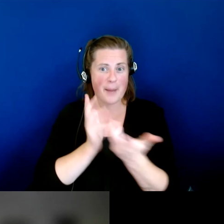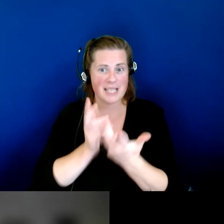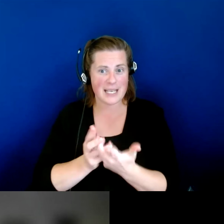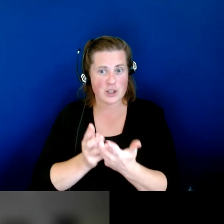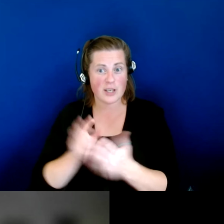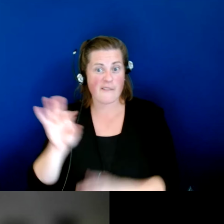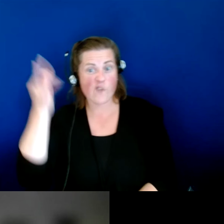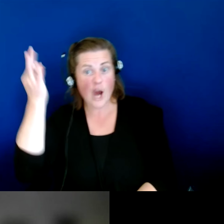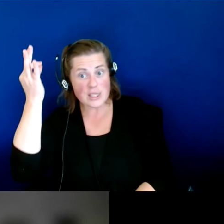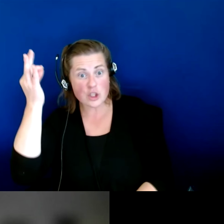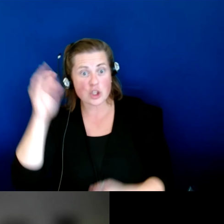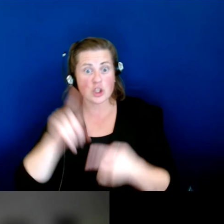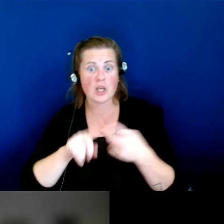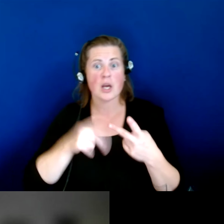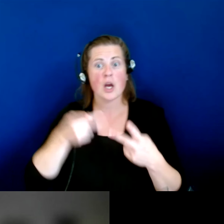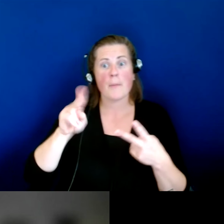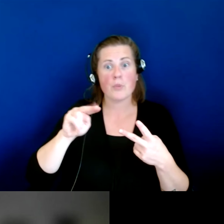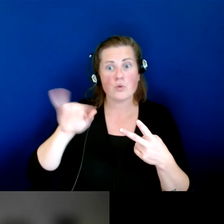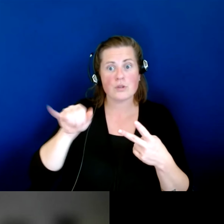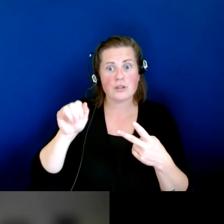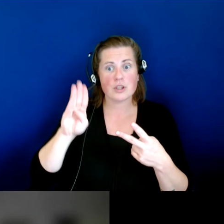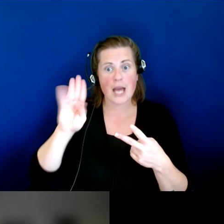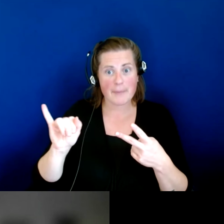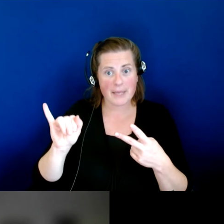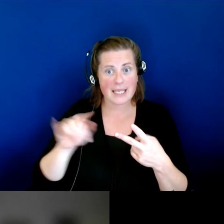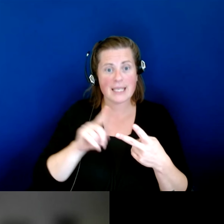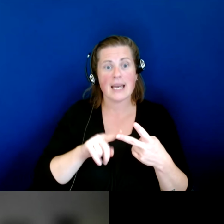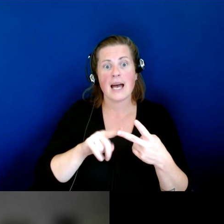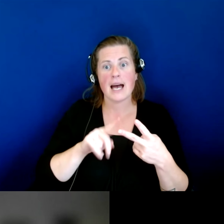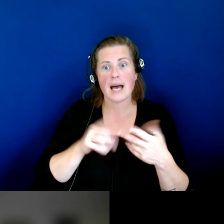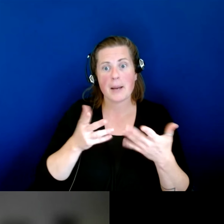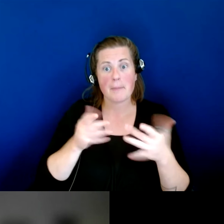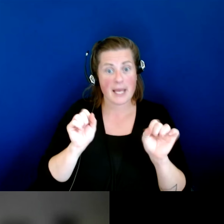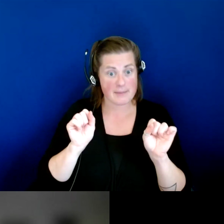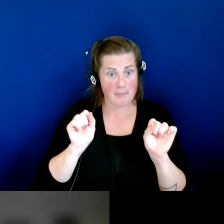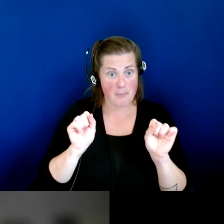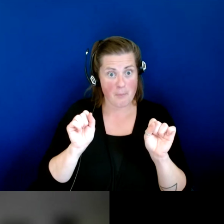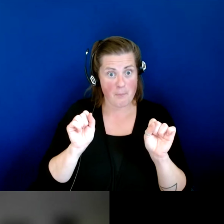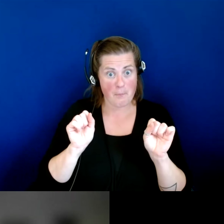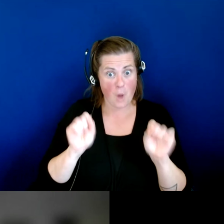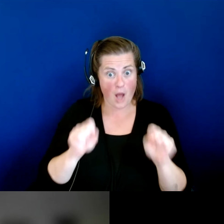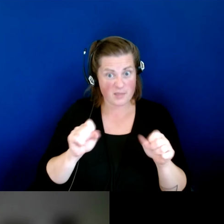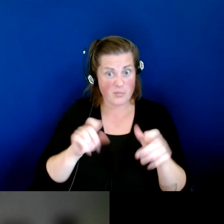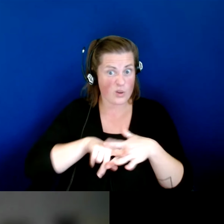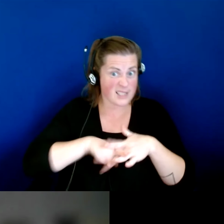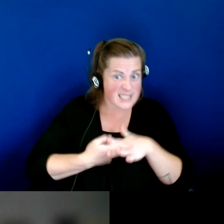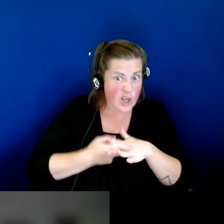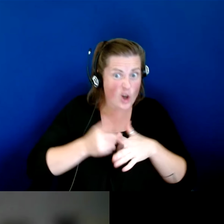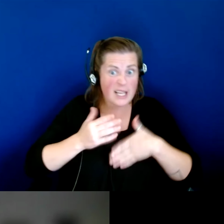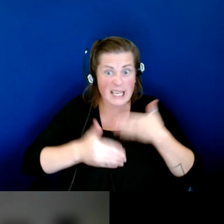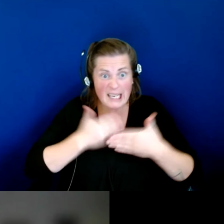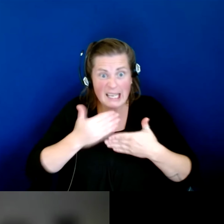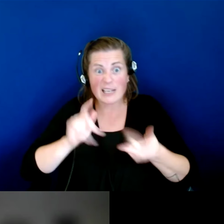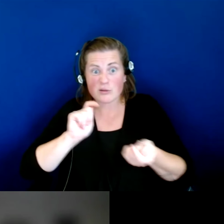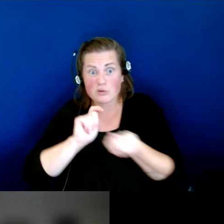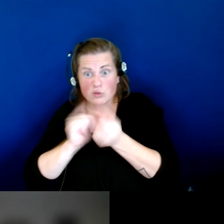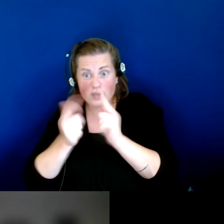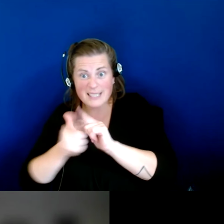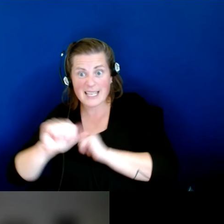French or Punjabi or other languages. Is this something that is in the works or that you hope to